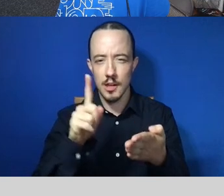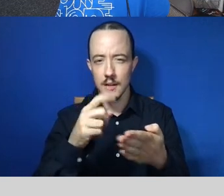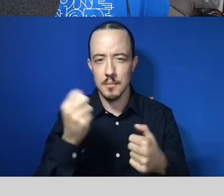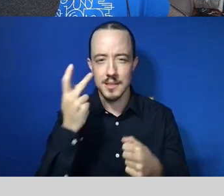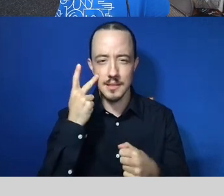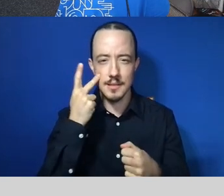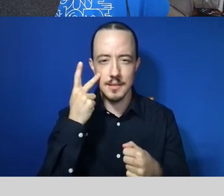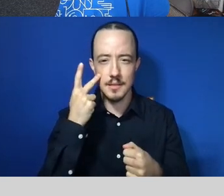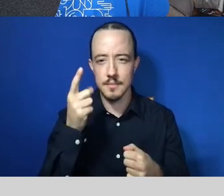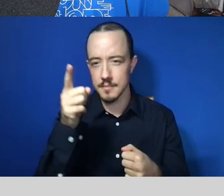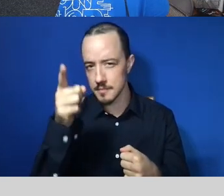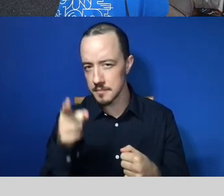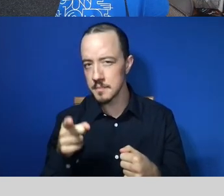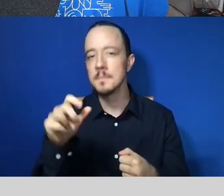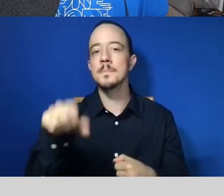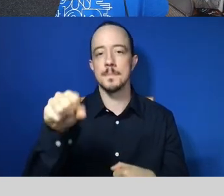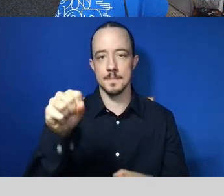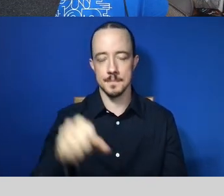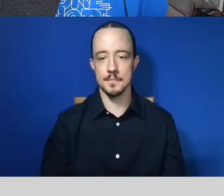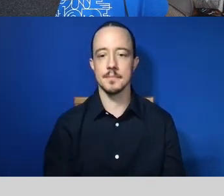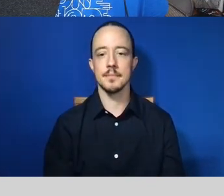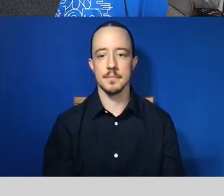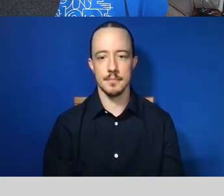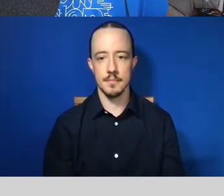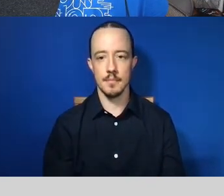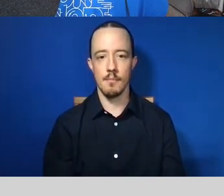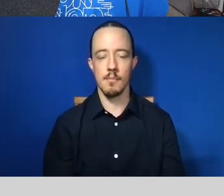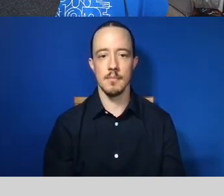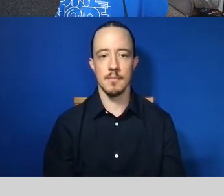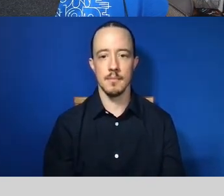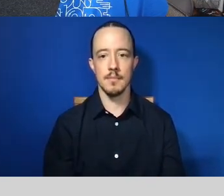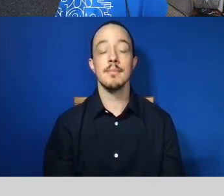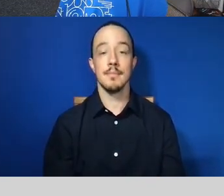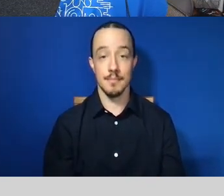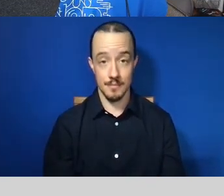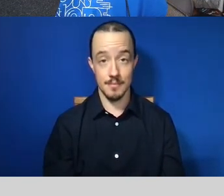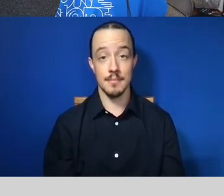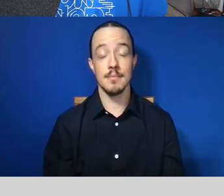Also, just to double check, let's see what this is. Yep, date underscore time.